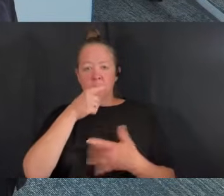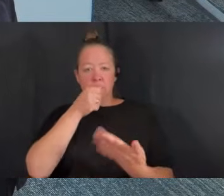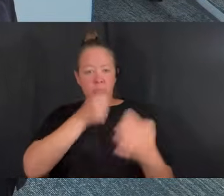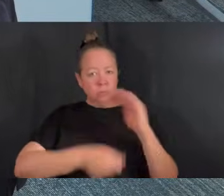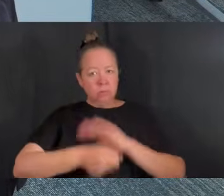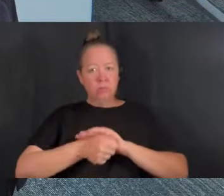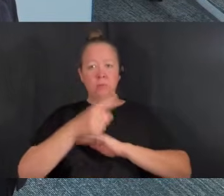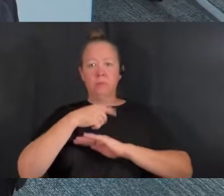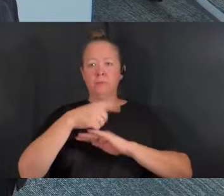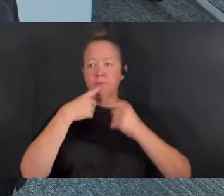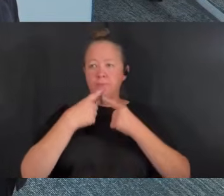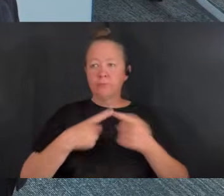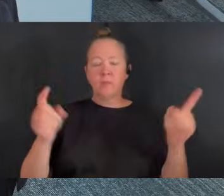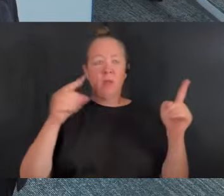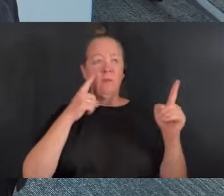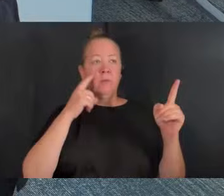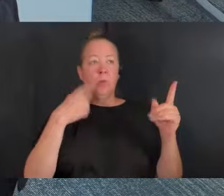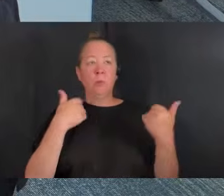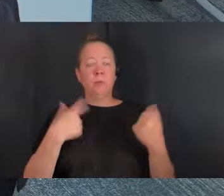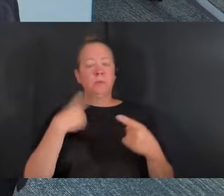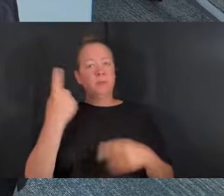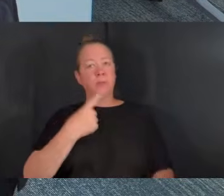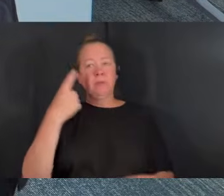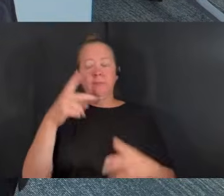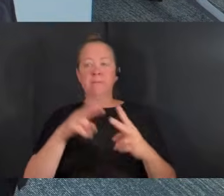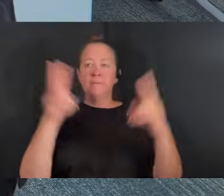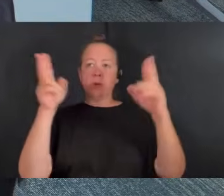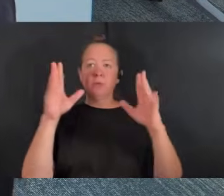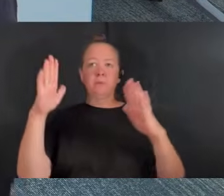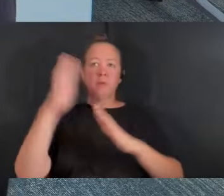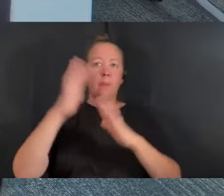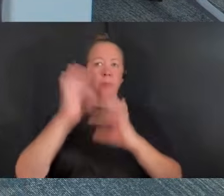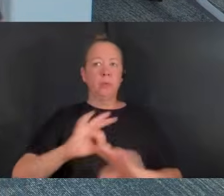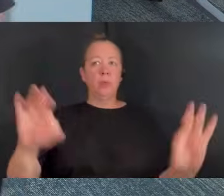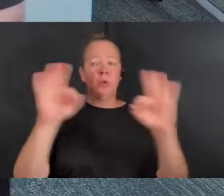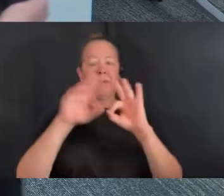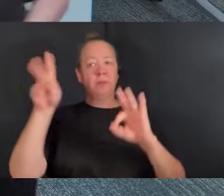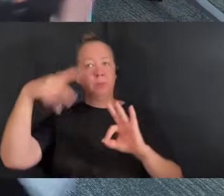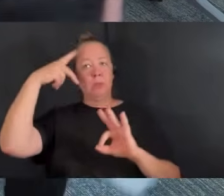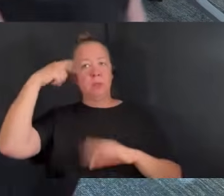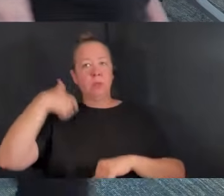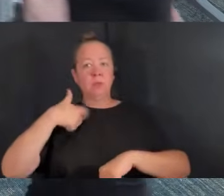being stripped from all of us, left and right. Thank you so much.